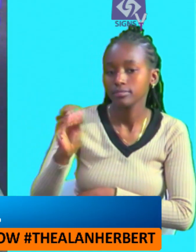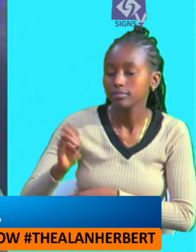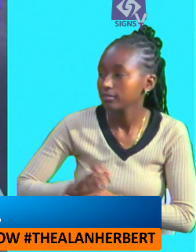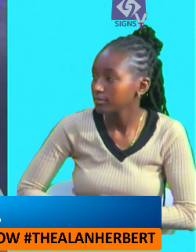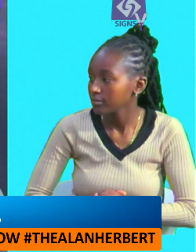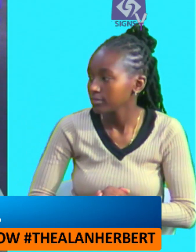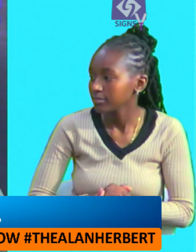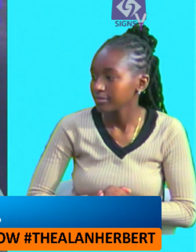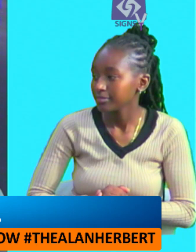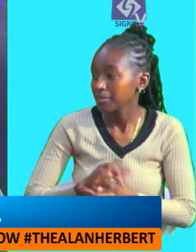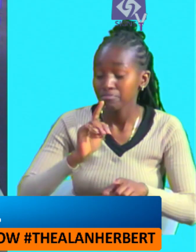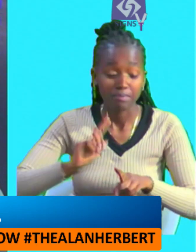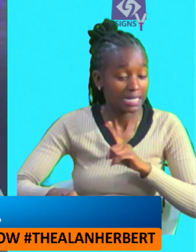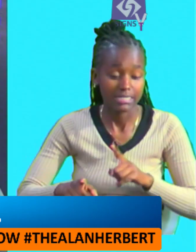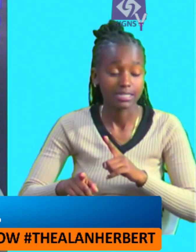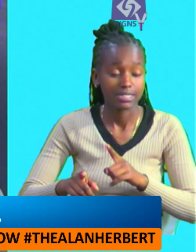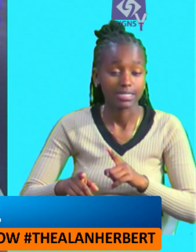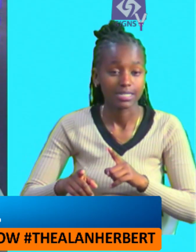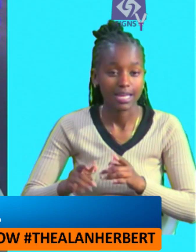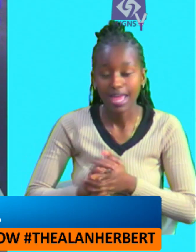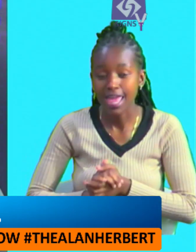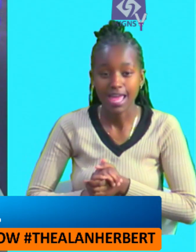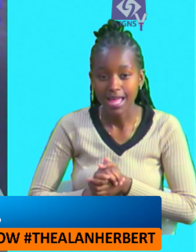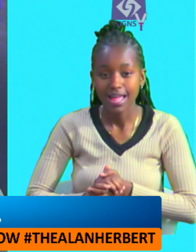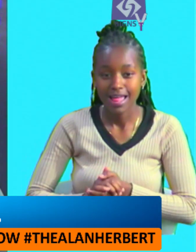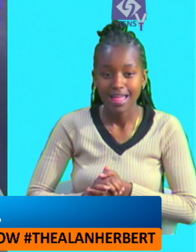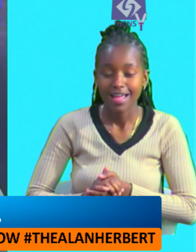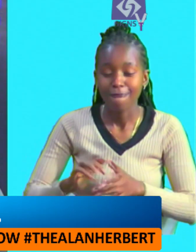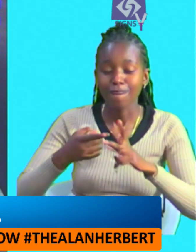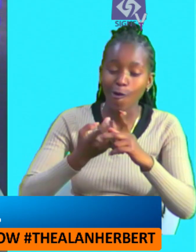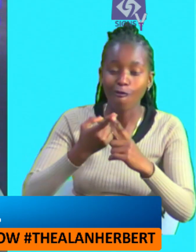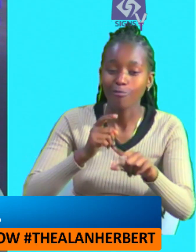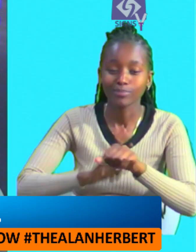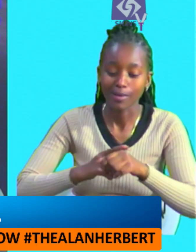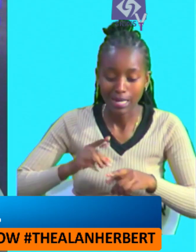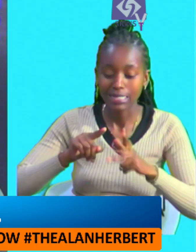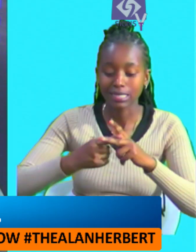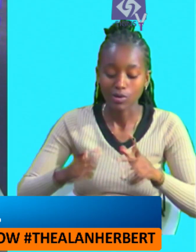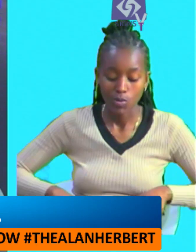vitu nyingi sana zinanipita. Yeah. Like I could say for example